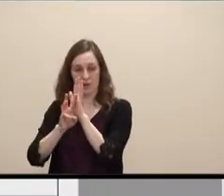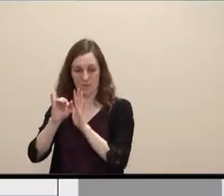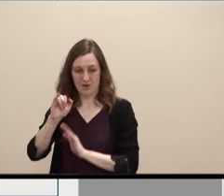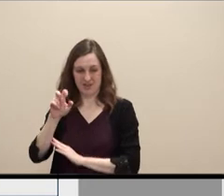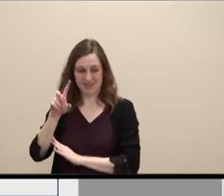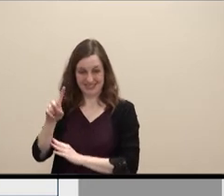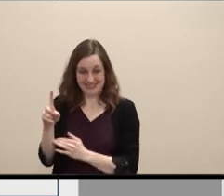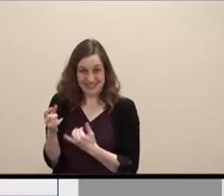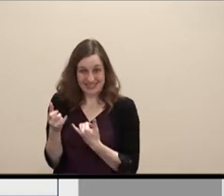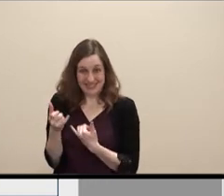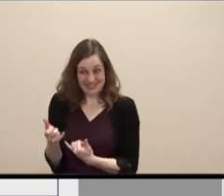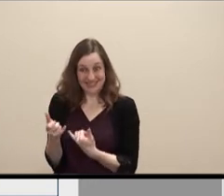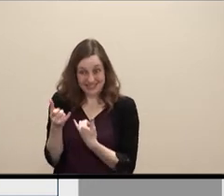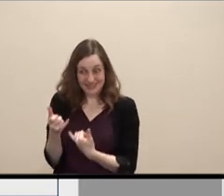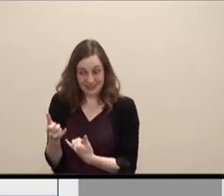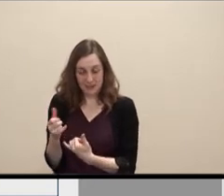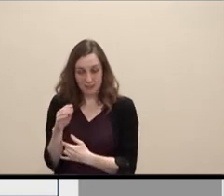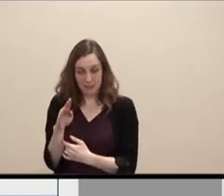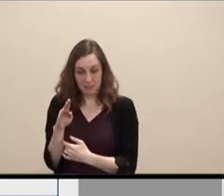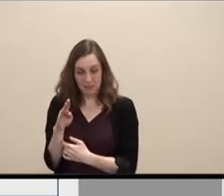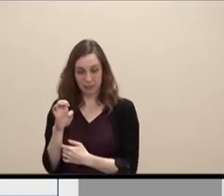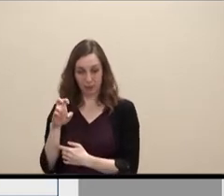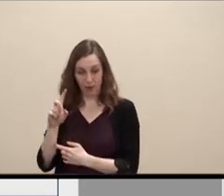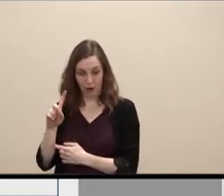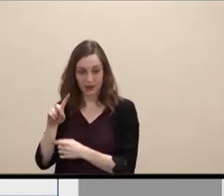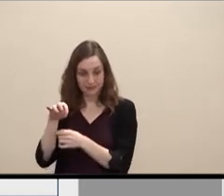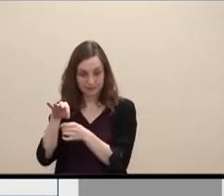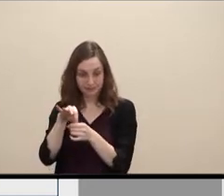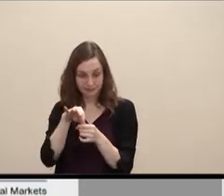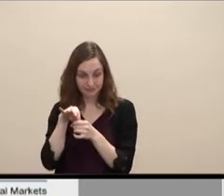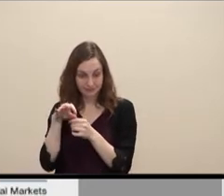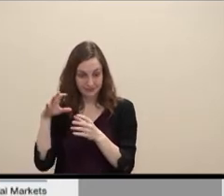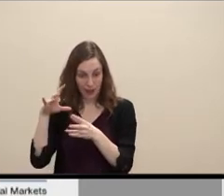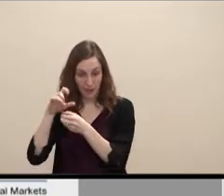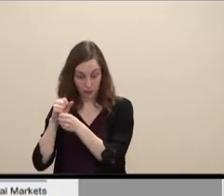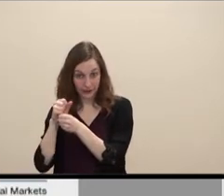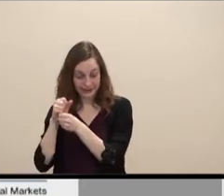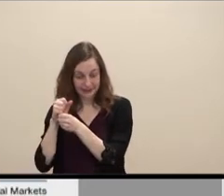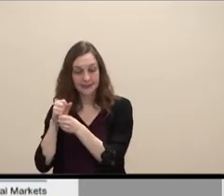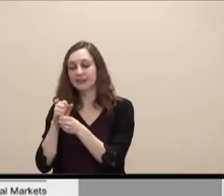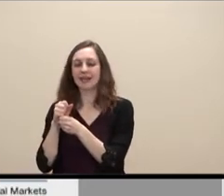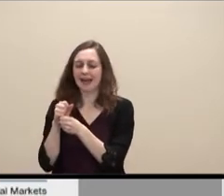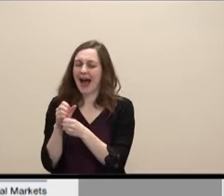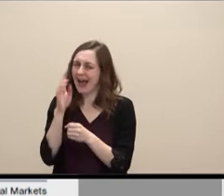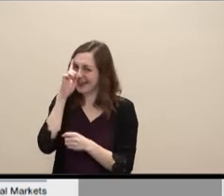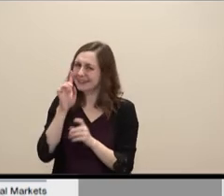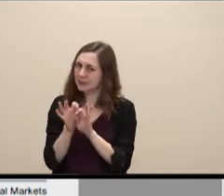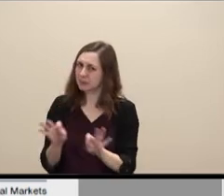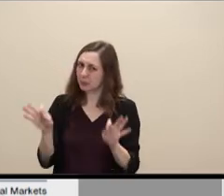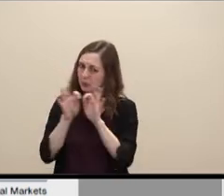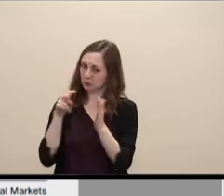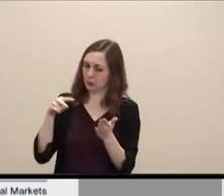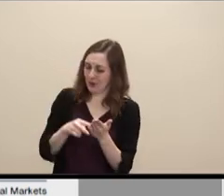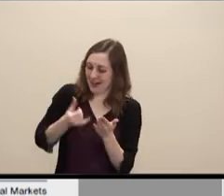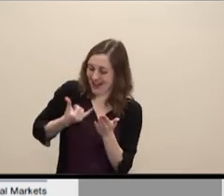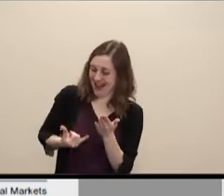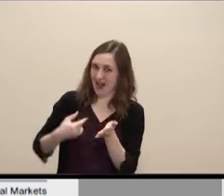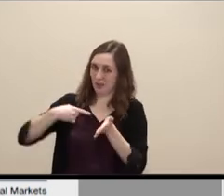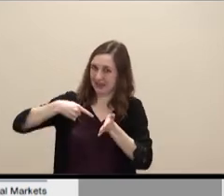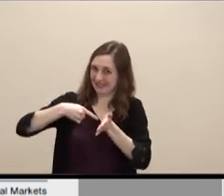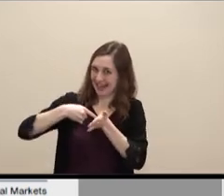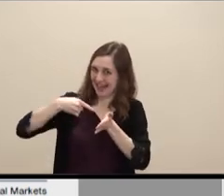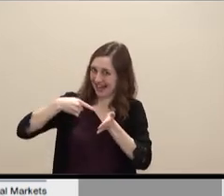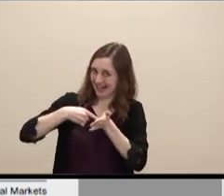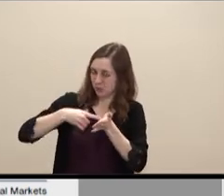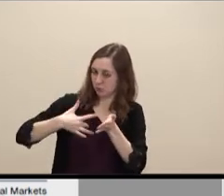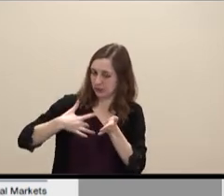preliminary bond capacity analysis. I think it's always important to look at the existing debt profile before we actually